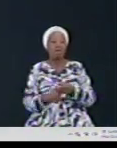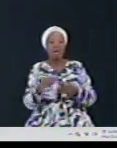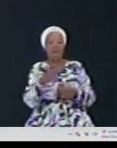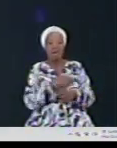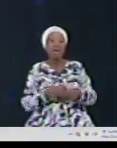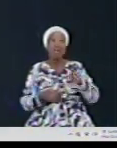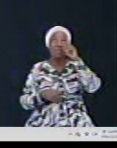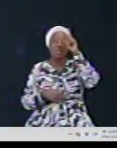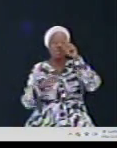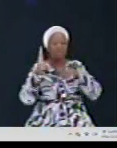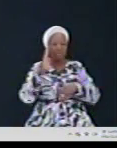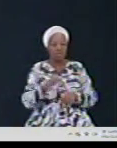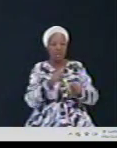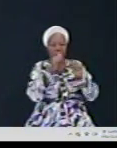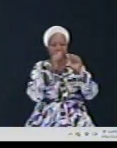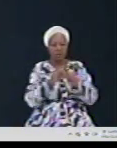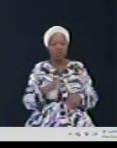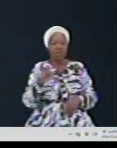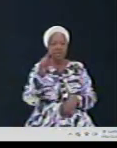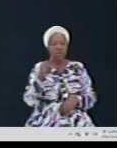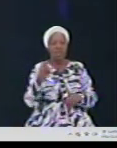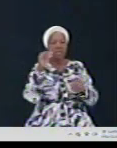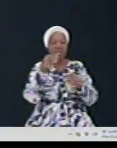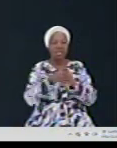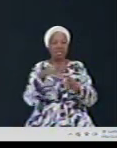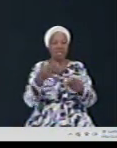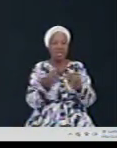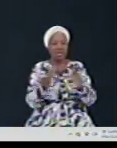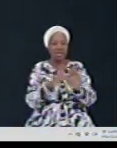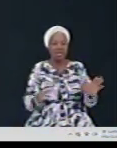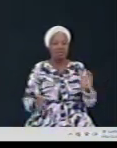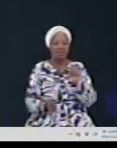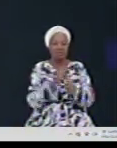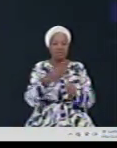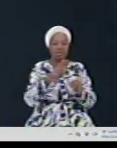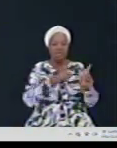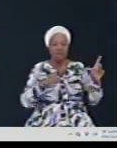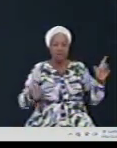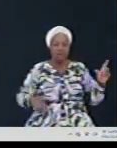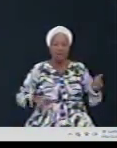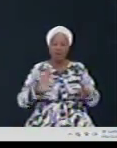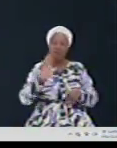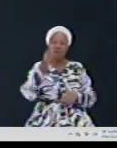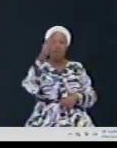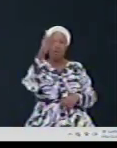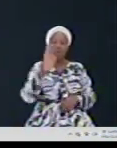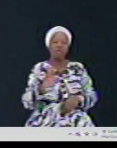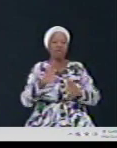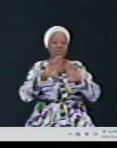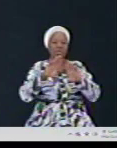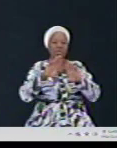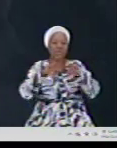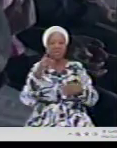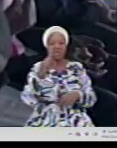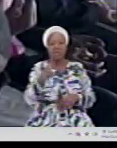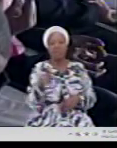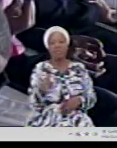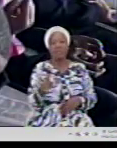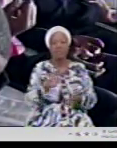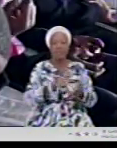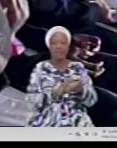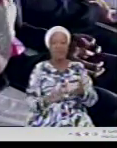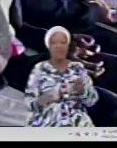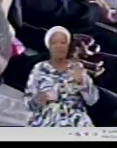he shall bless thee in the land which the Lord thy God giveth thee.